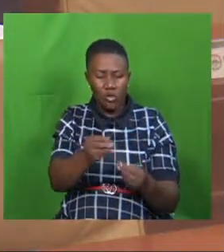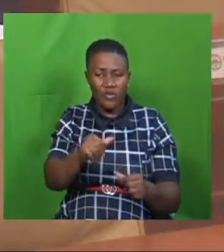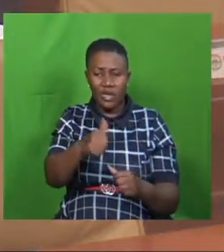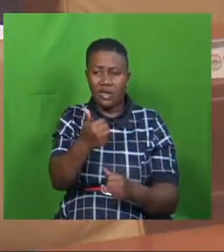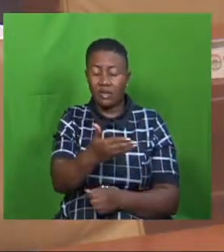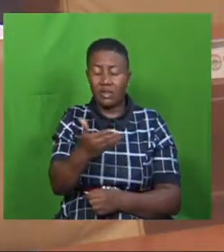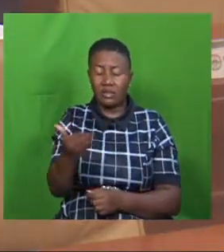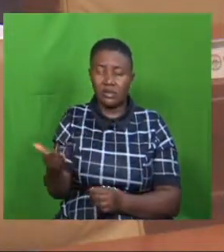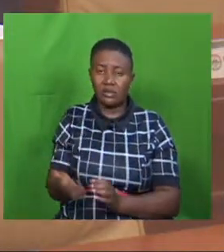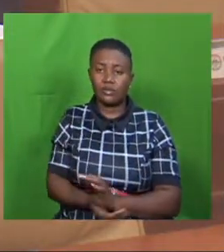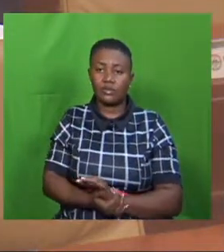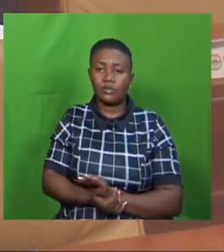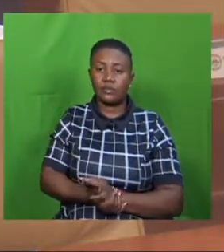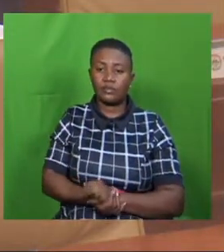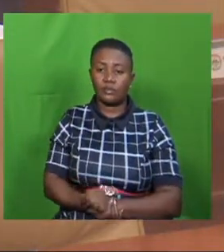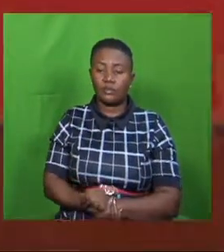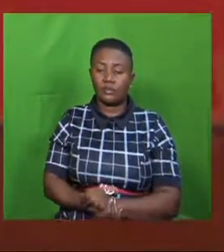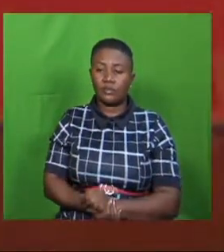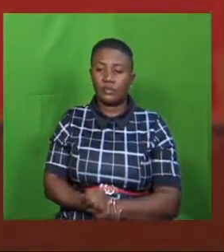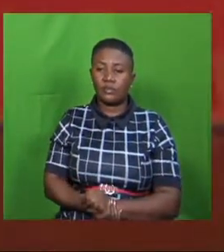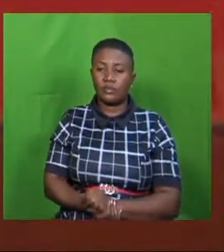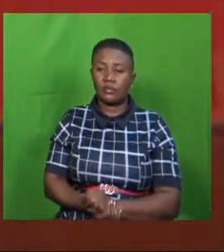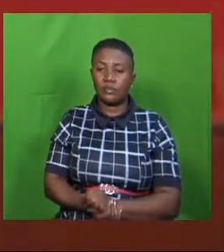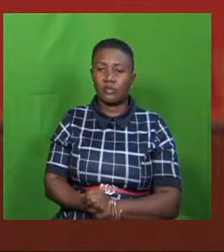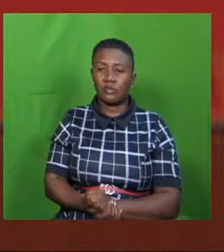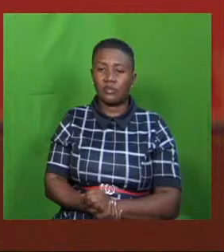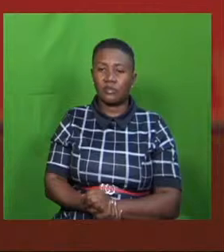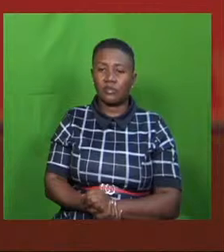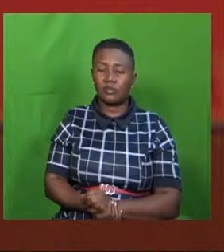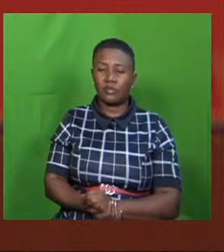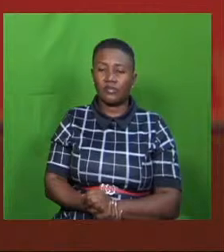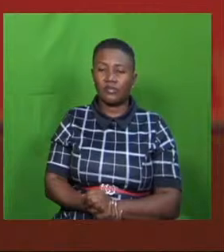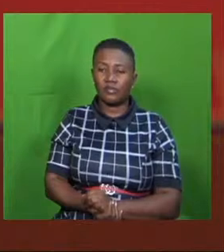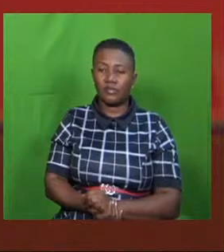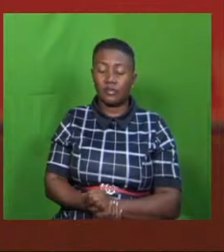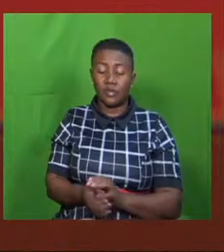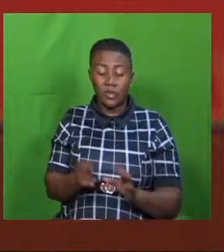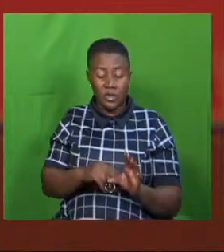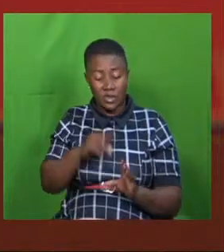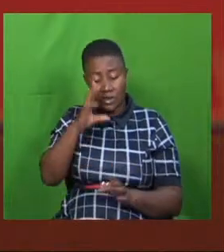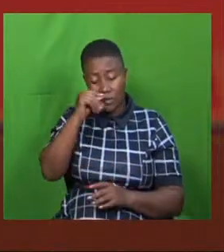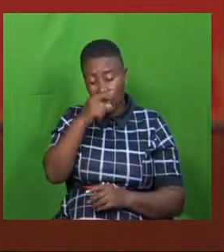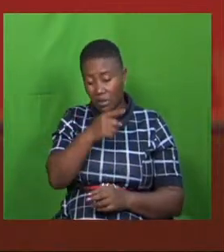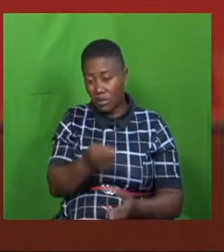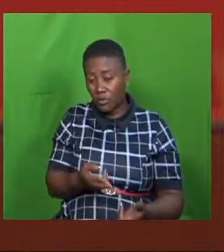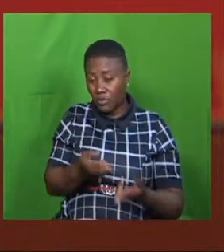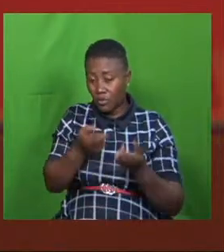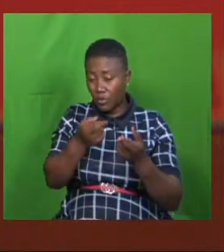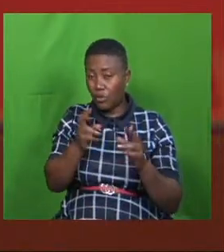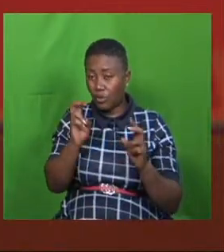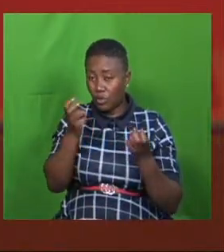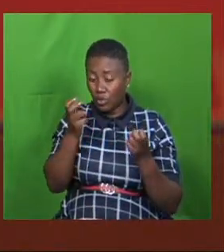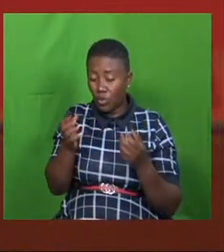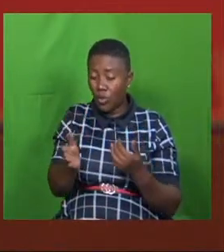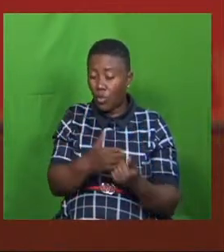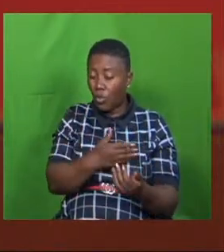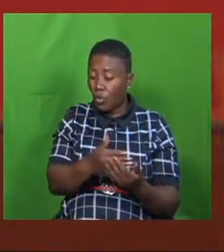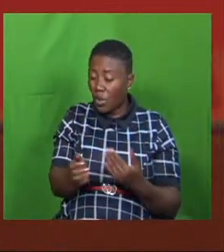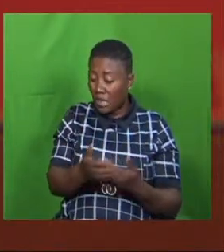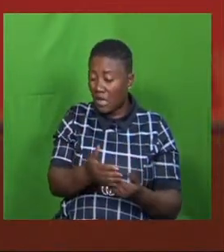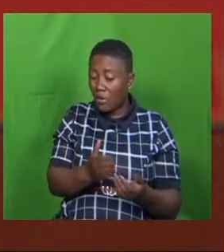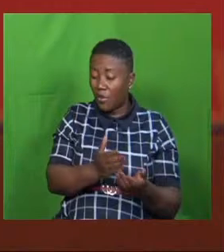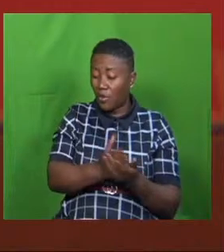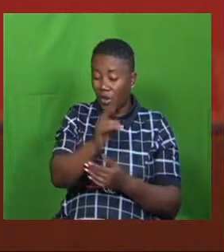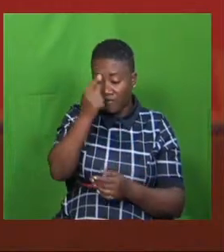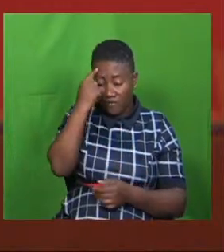Speaker. Well, the chairman raised the issue whether it's proper for him, the chairman,